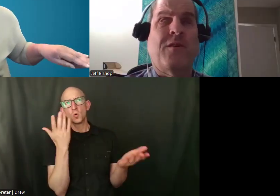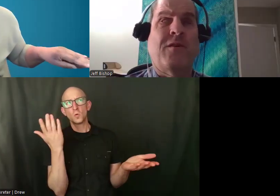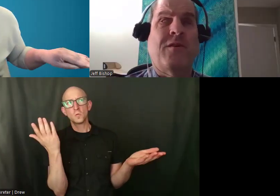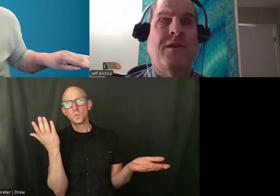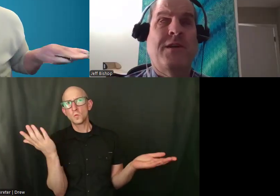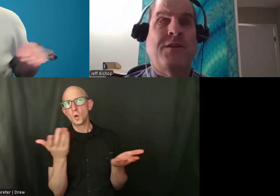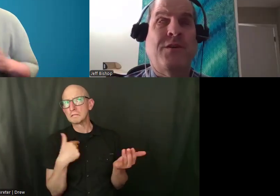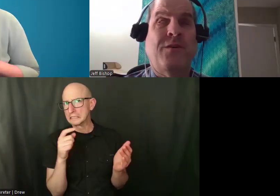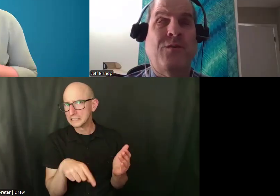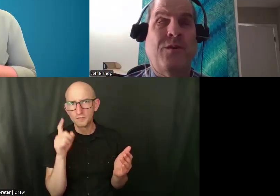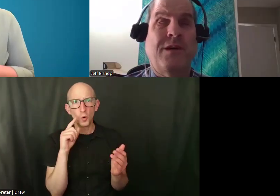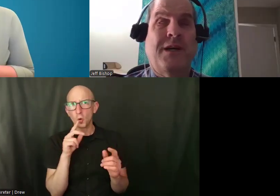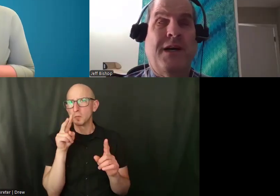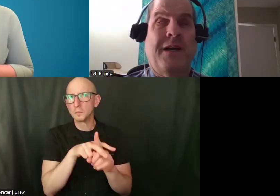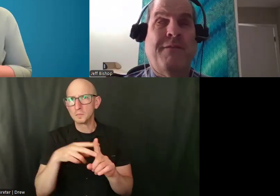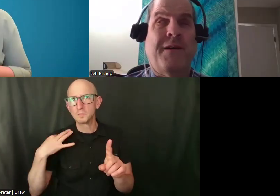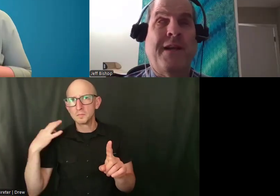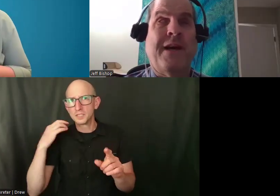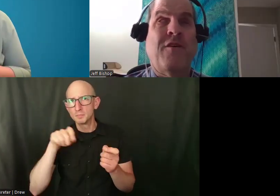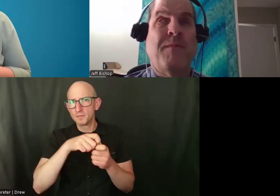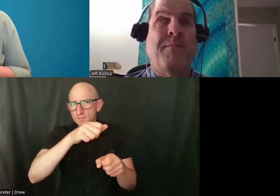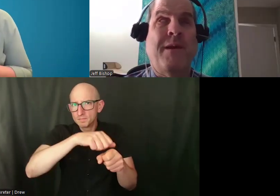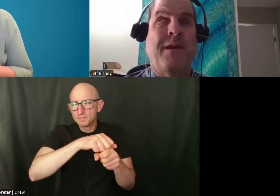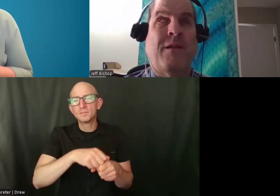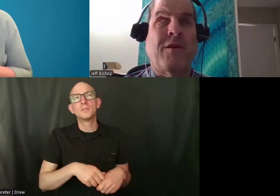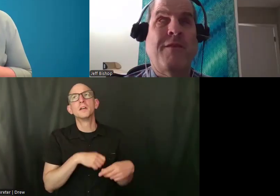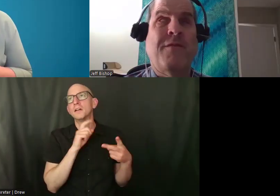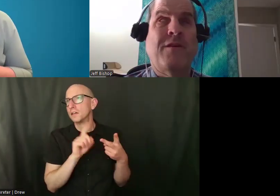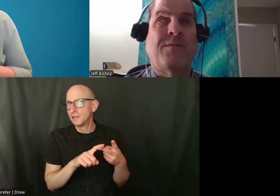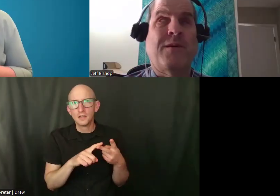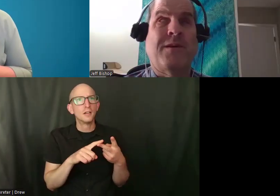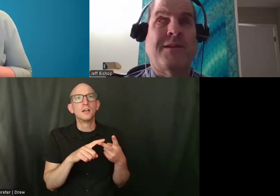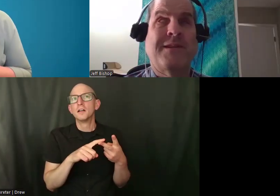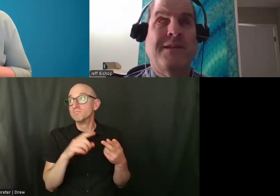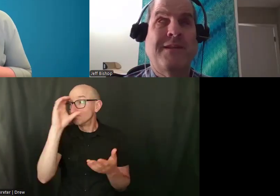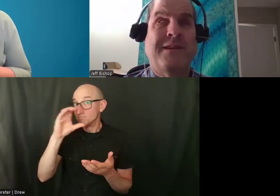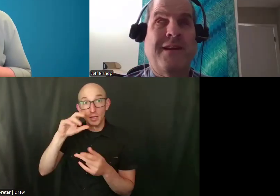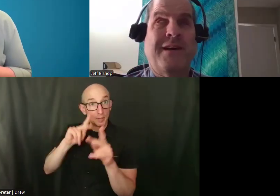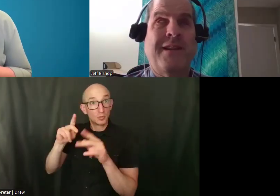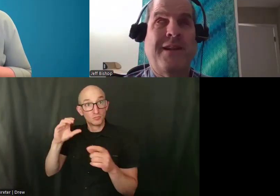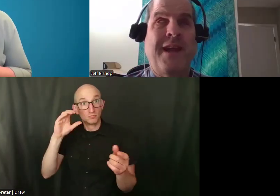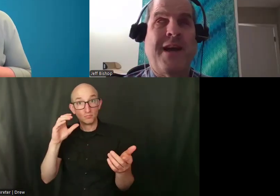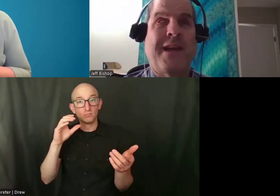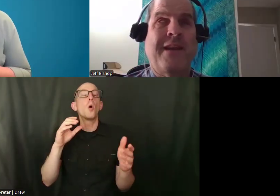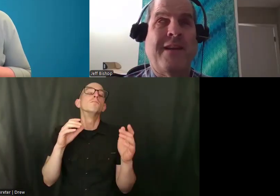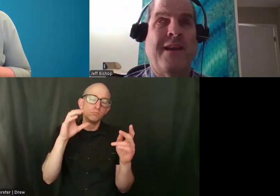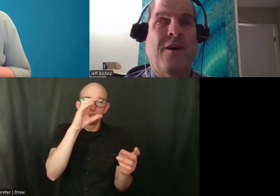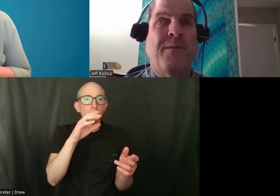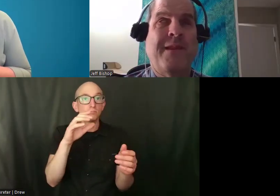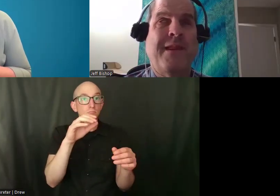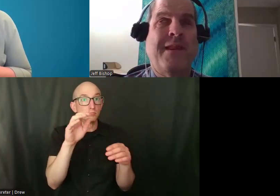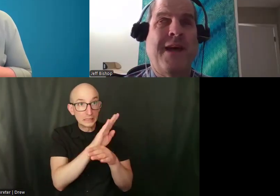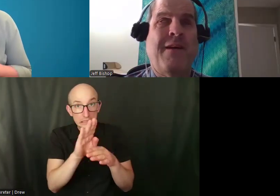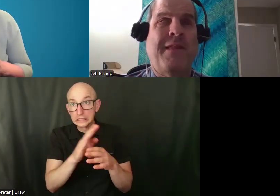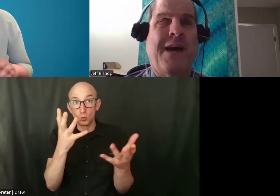specific role to finding out who might be looking for those roles. Uh, AI can help